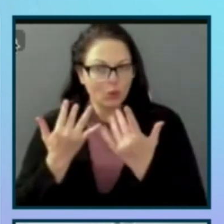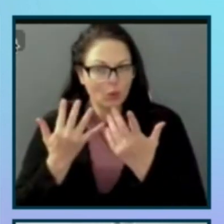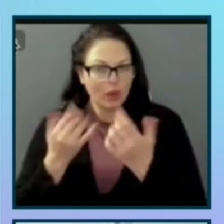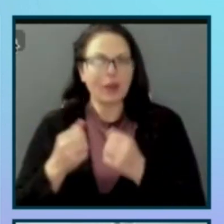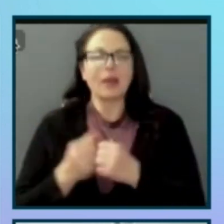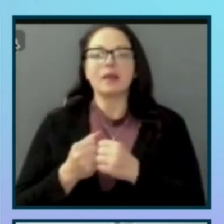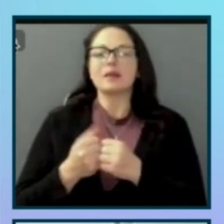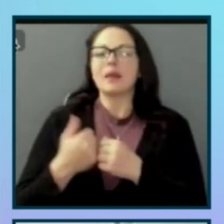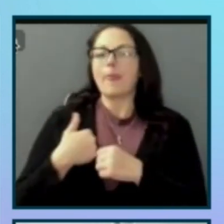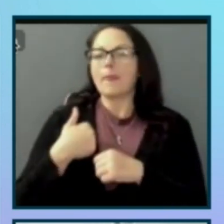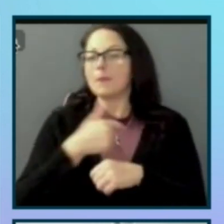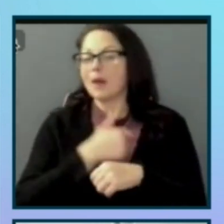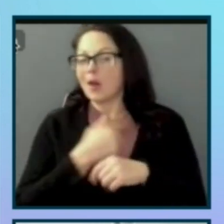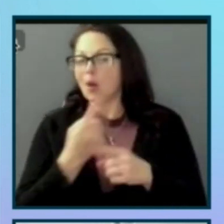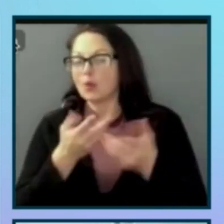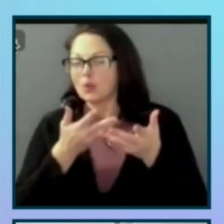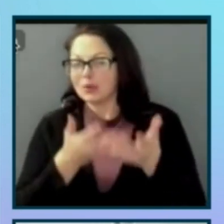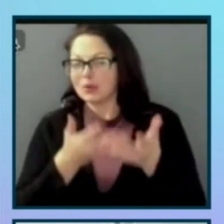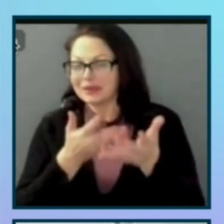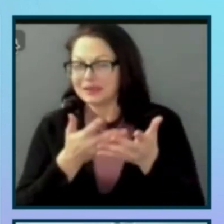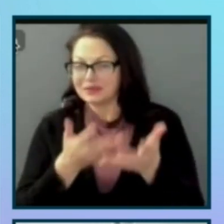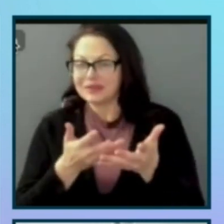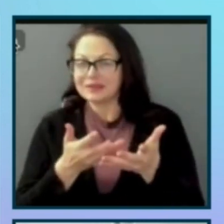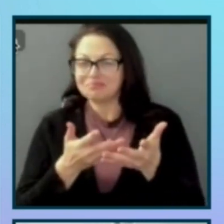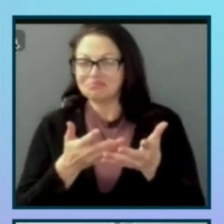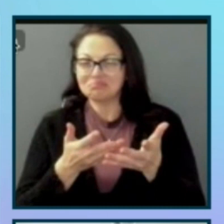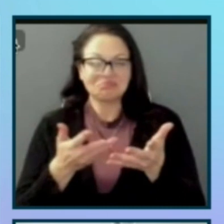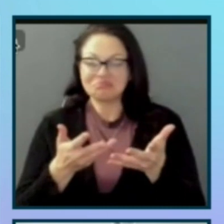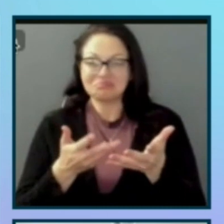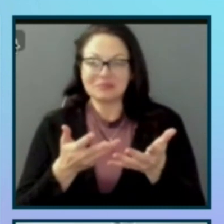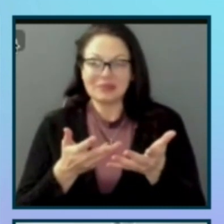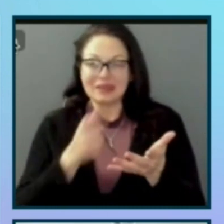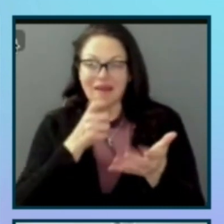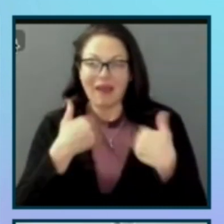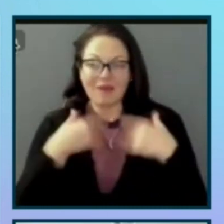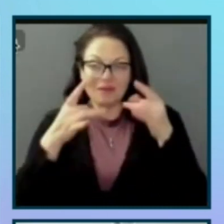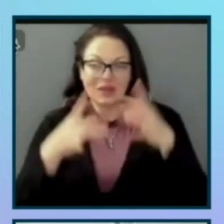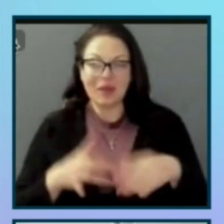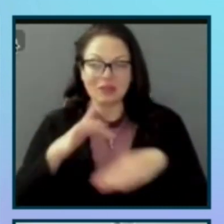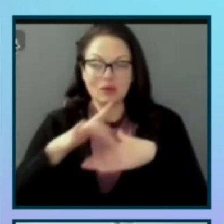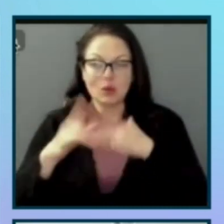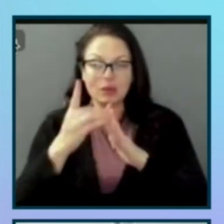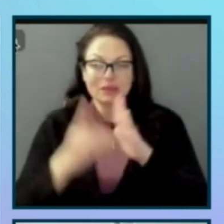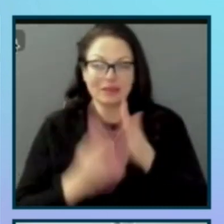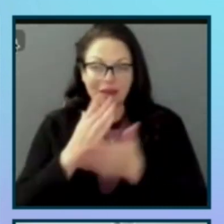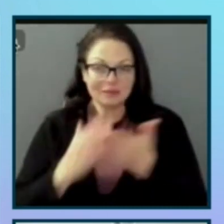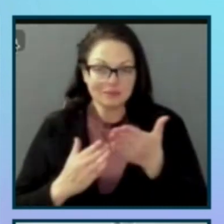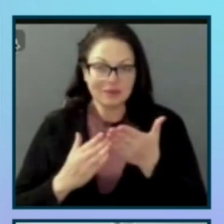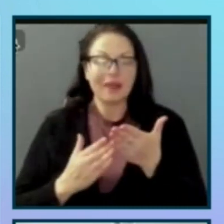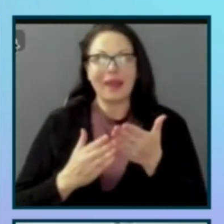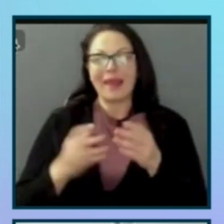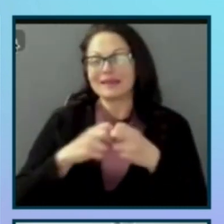of giving their feedback earlier on in the process during that early design phase. And it's a lot harder to change things once they're